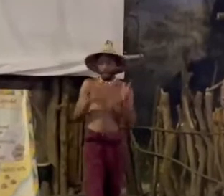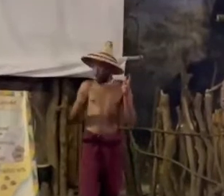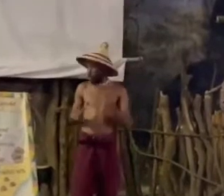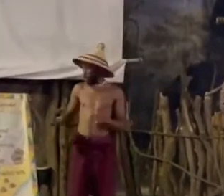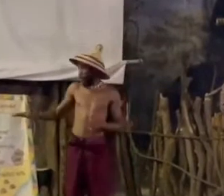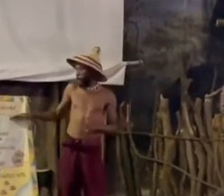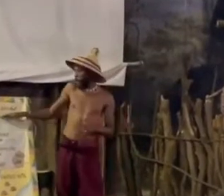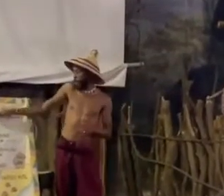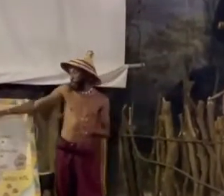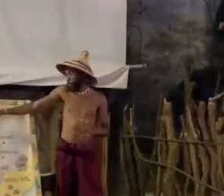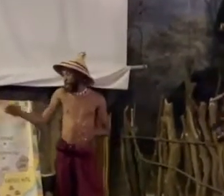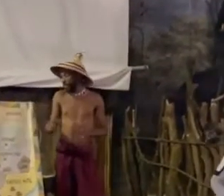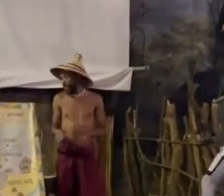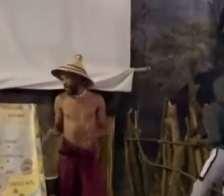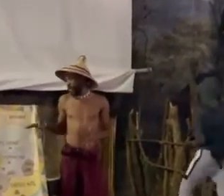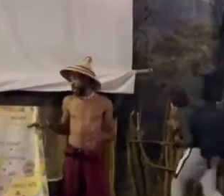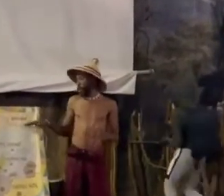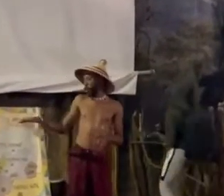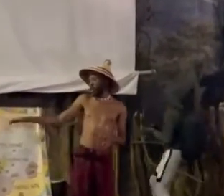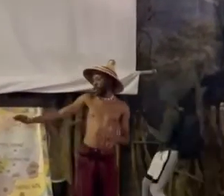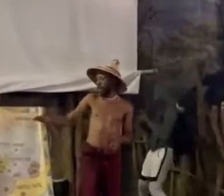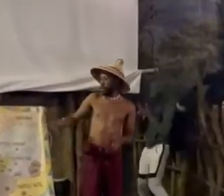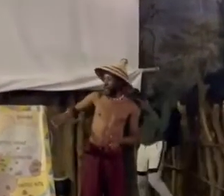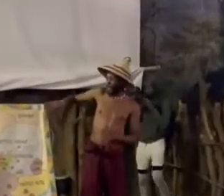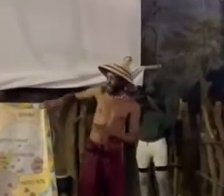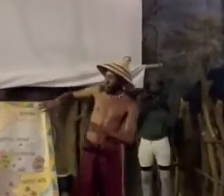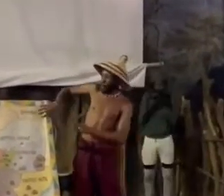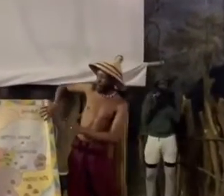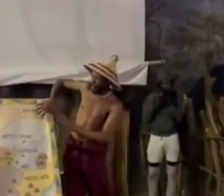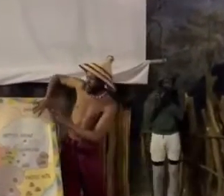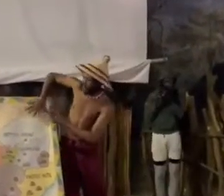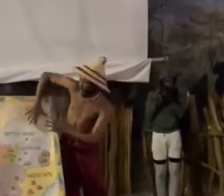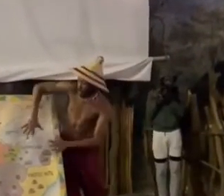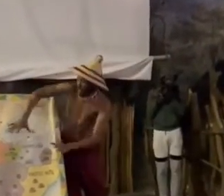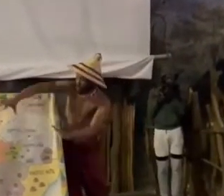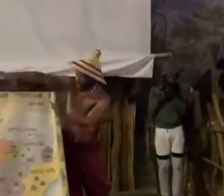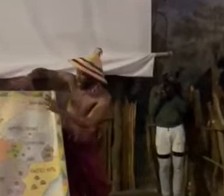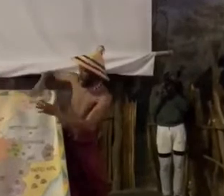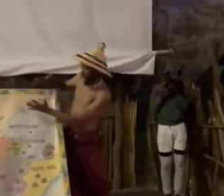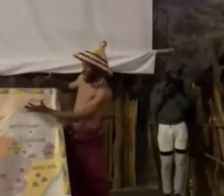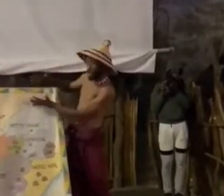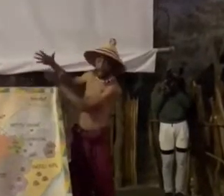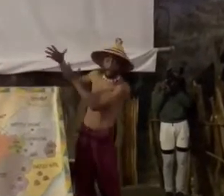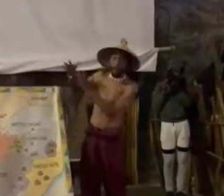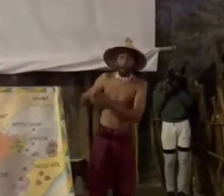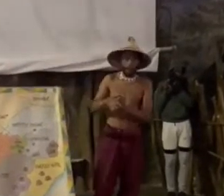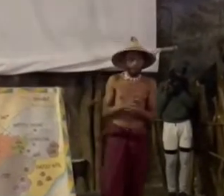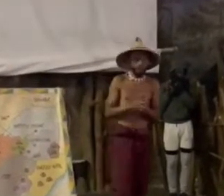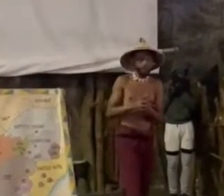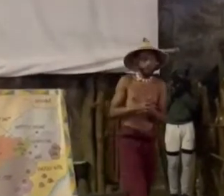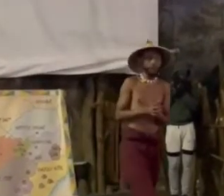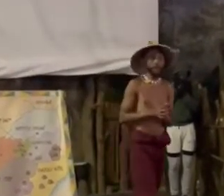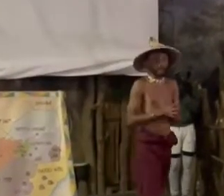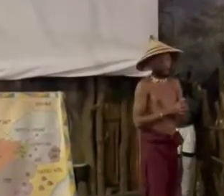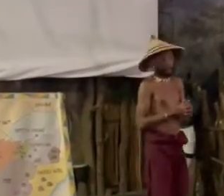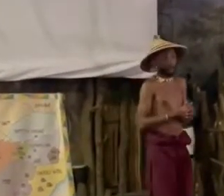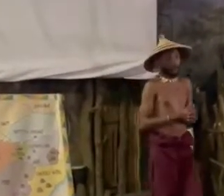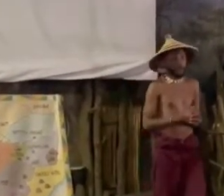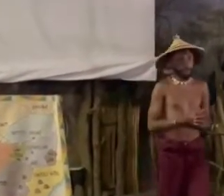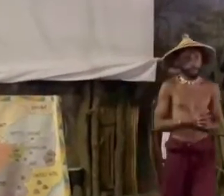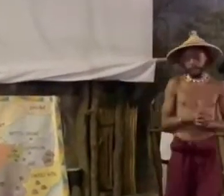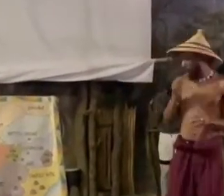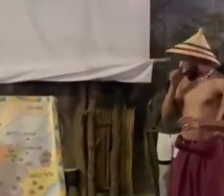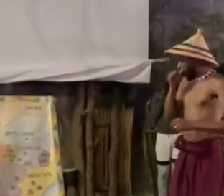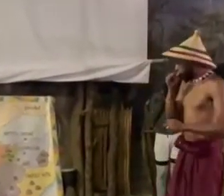province? Because of up here, there's a huge river that separates South Africa and Zimbabwe. Limpopo